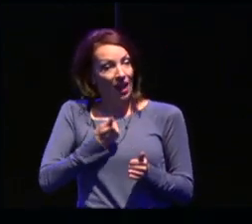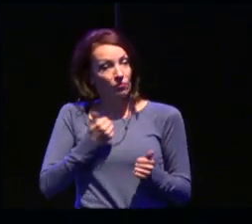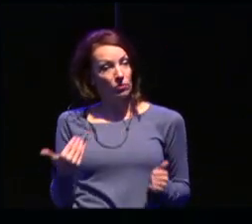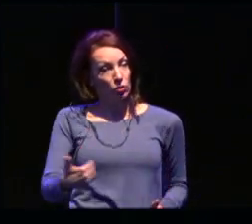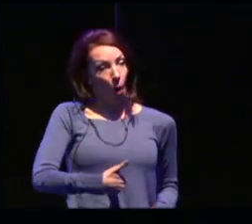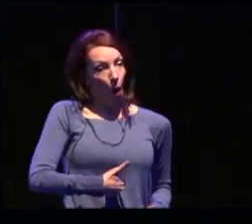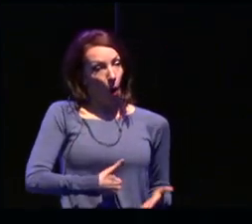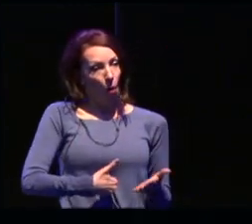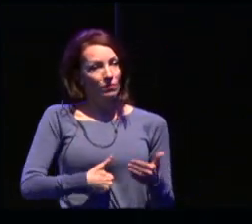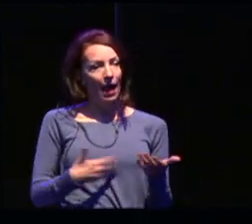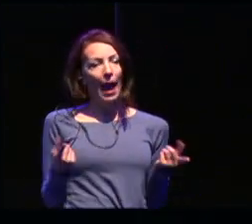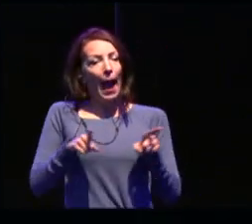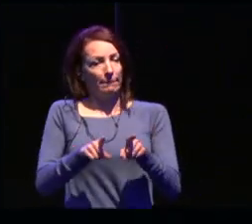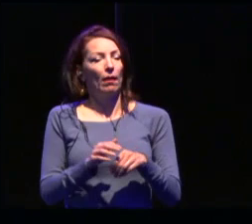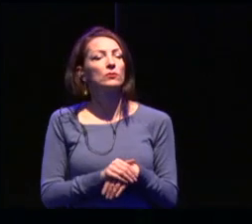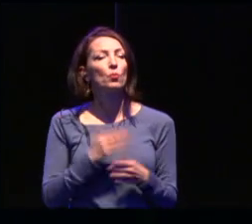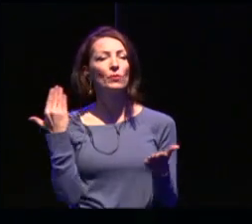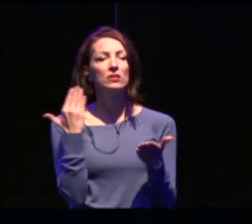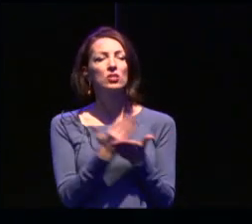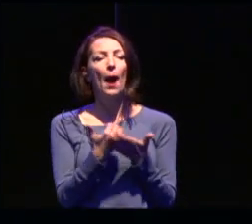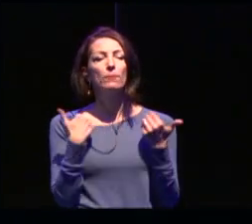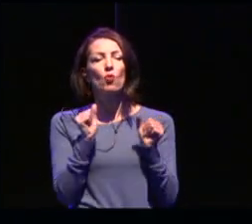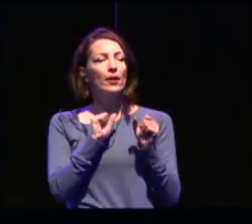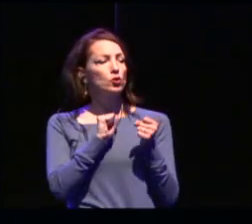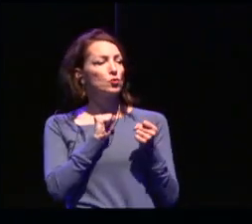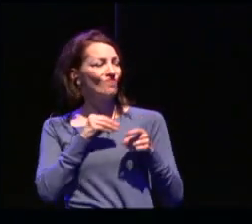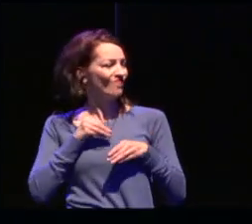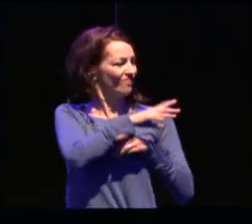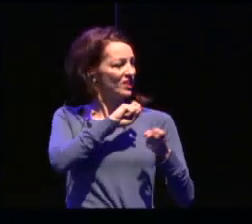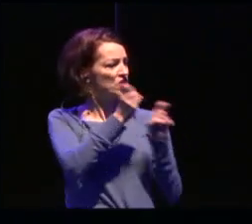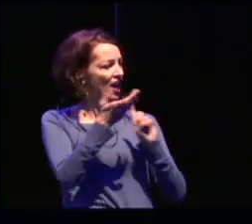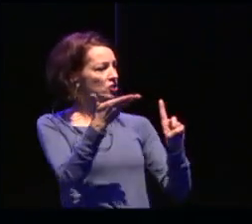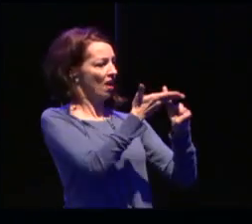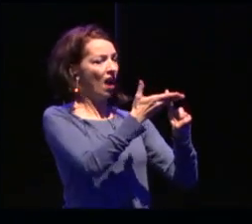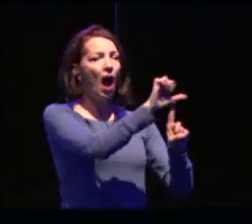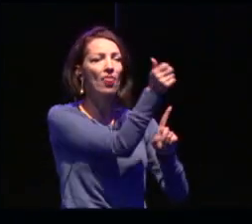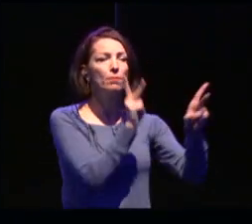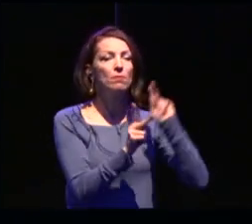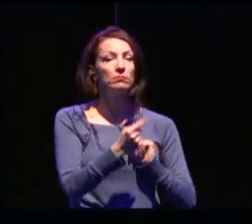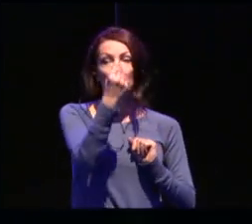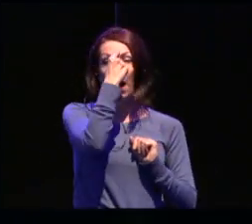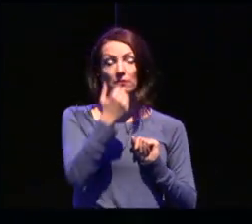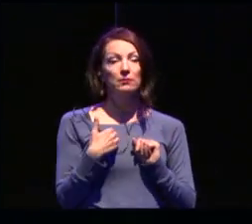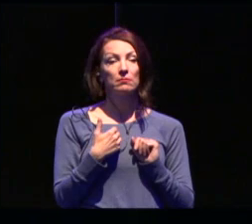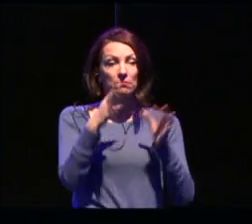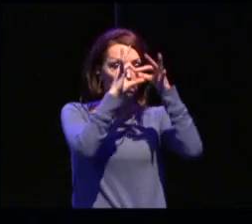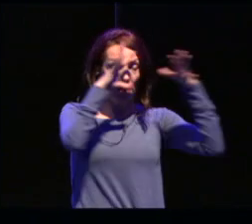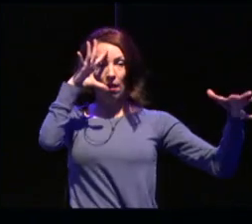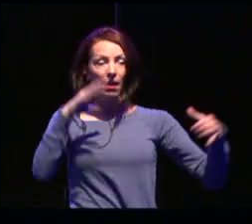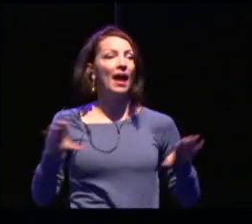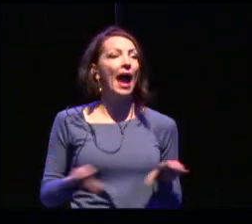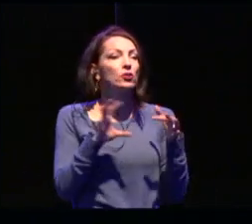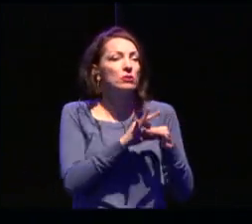soul. We stop trying to change other people. In our minds, in our